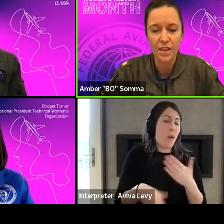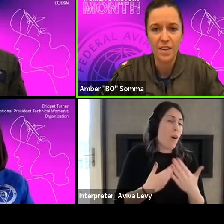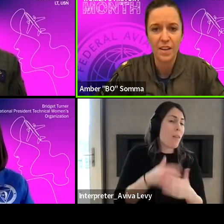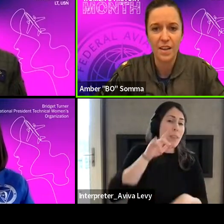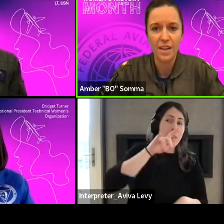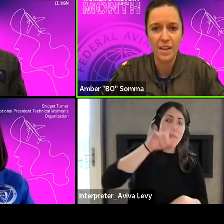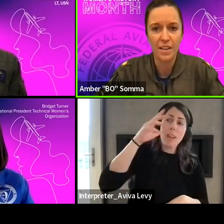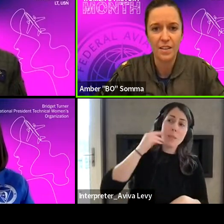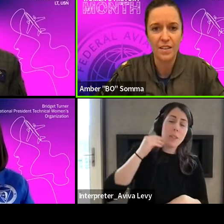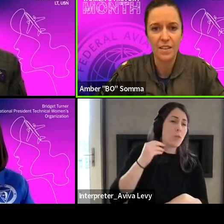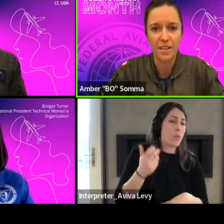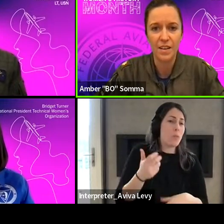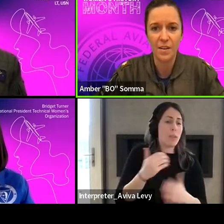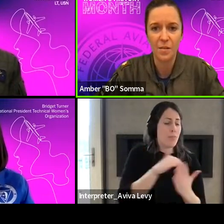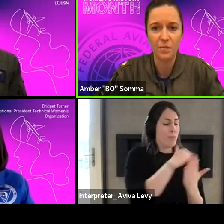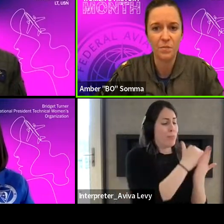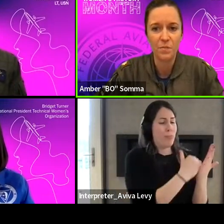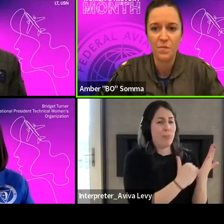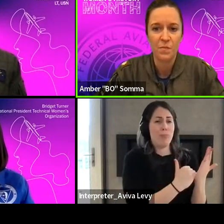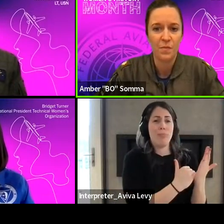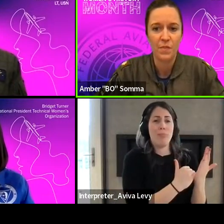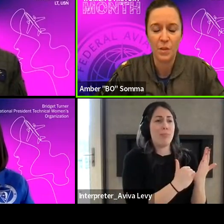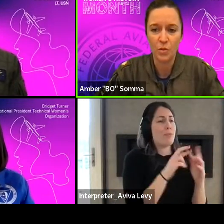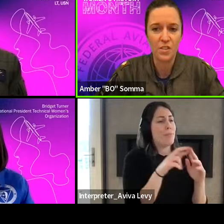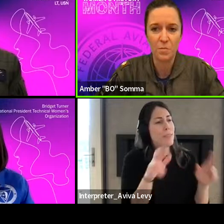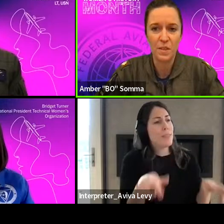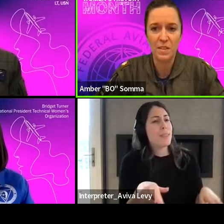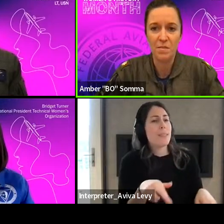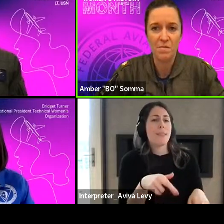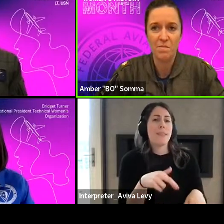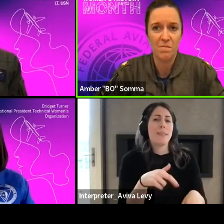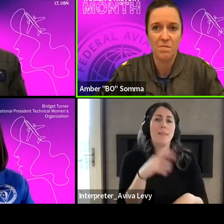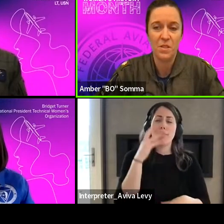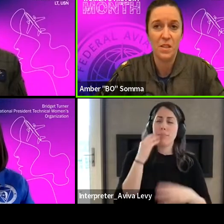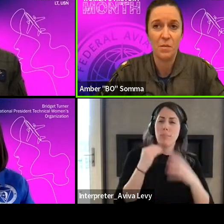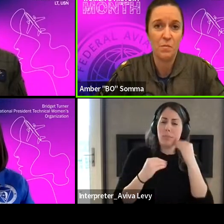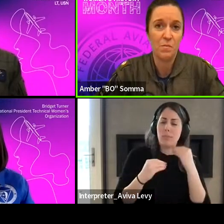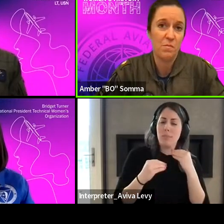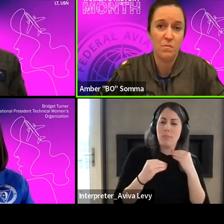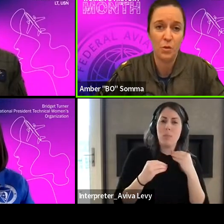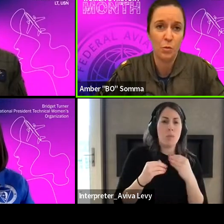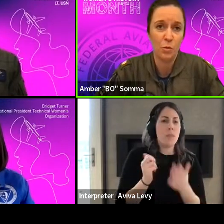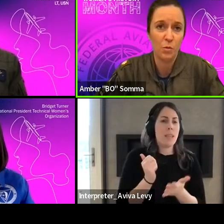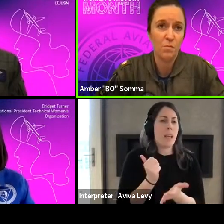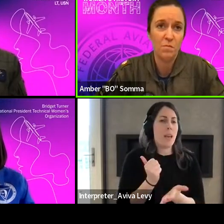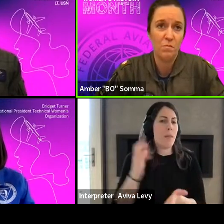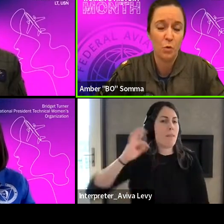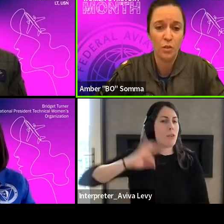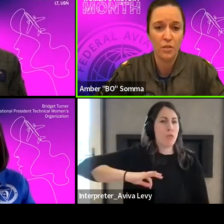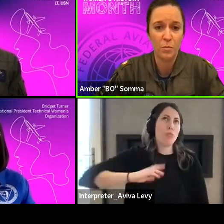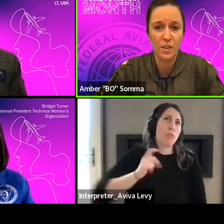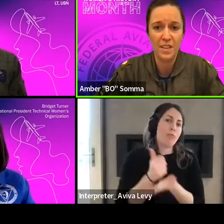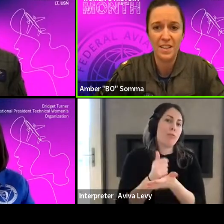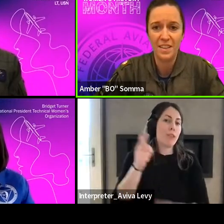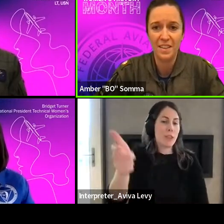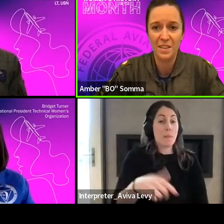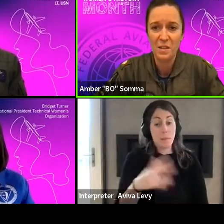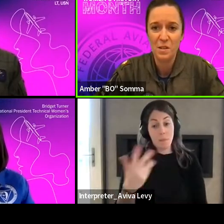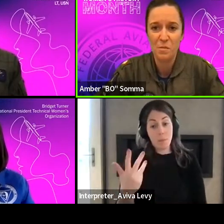us, and there will just be, you know, the world